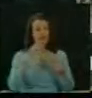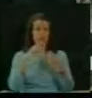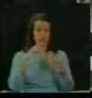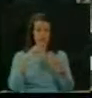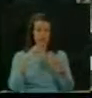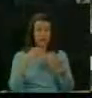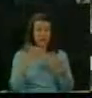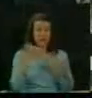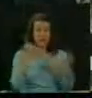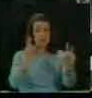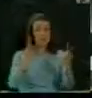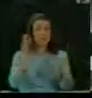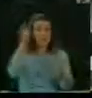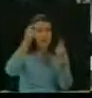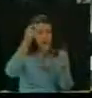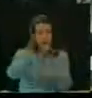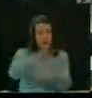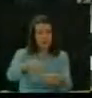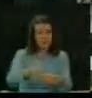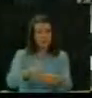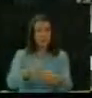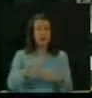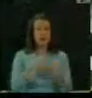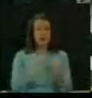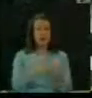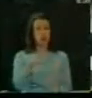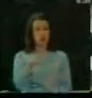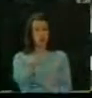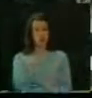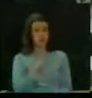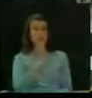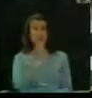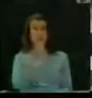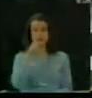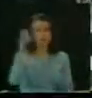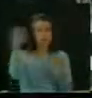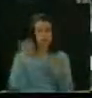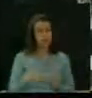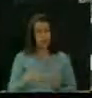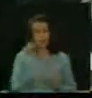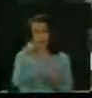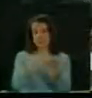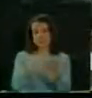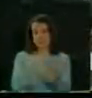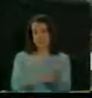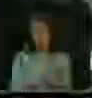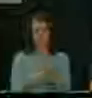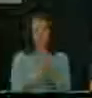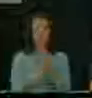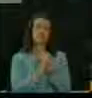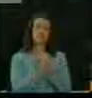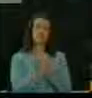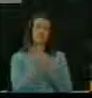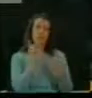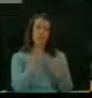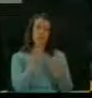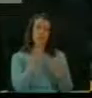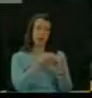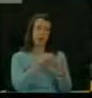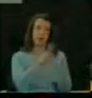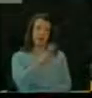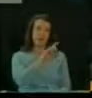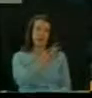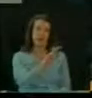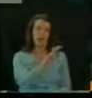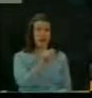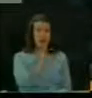thought from a lot of different people. But again, you withdrew it. You did not bring it to the floor for discussion. But there were people in the media,